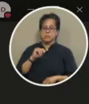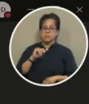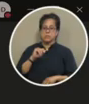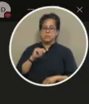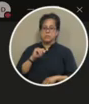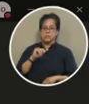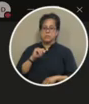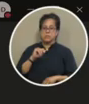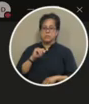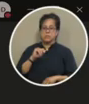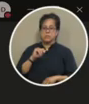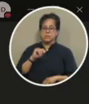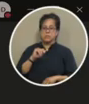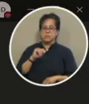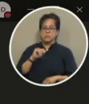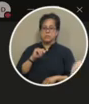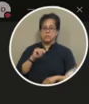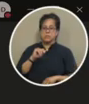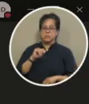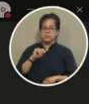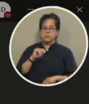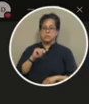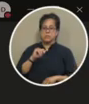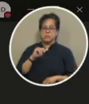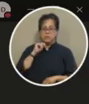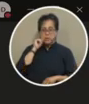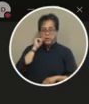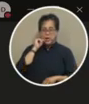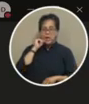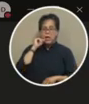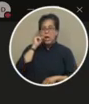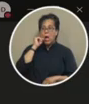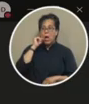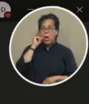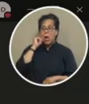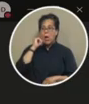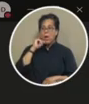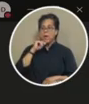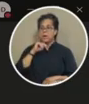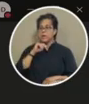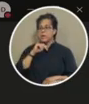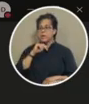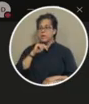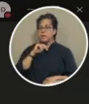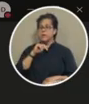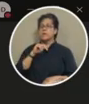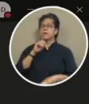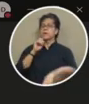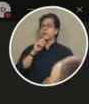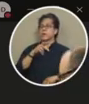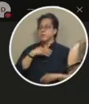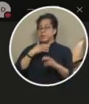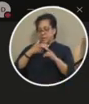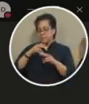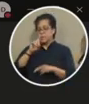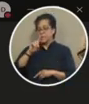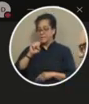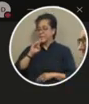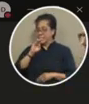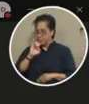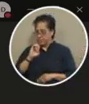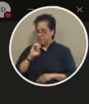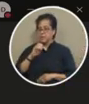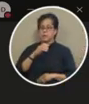Go ahead, ma'am. You have 3 minutes. We can hear you. Okay, yes, let me get my time again, please. So my name is Debbie Nathan.